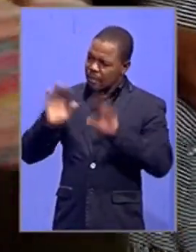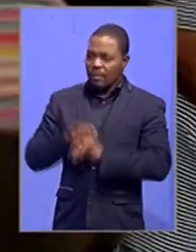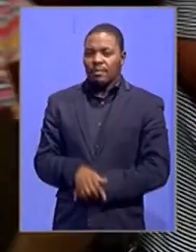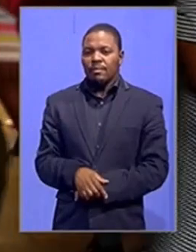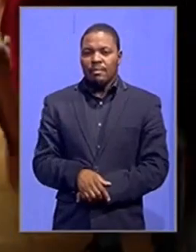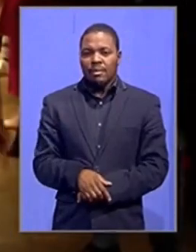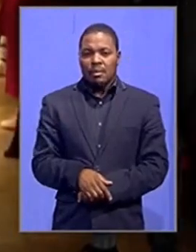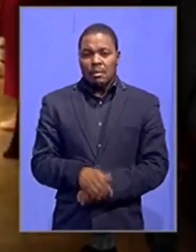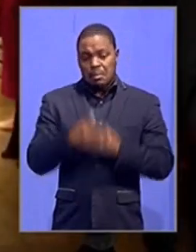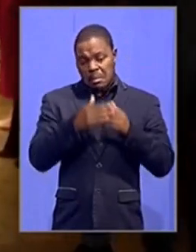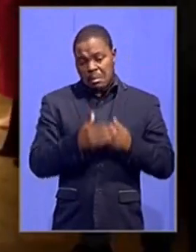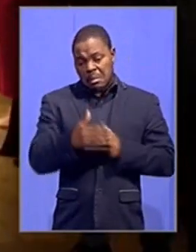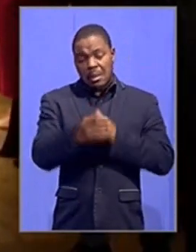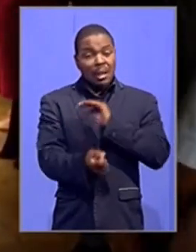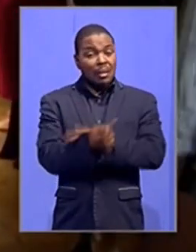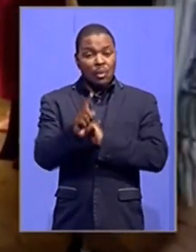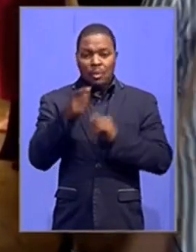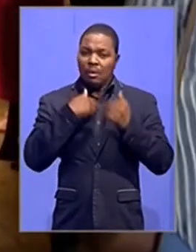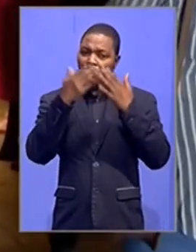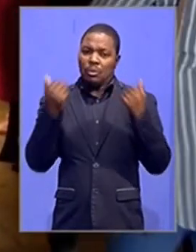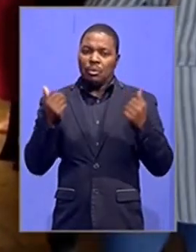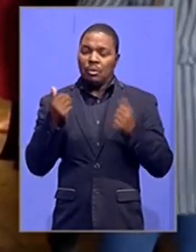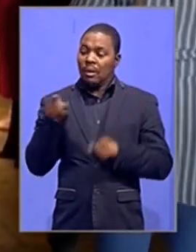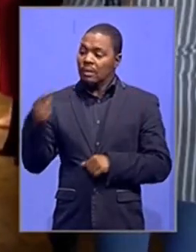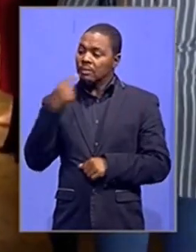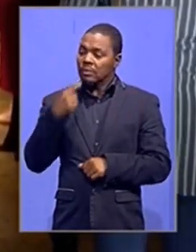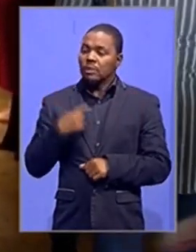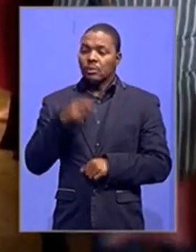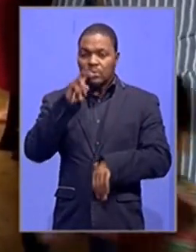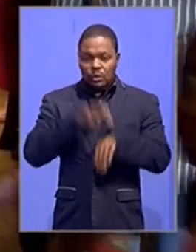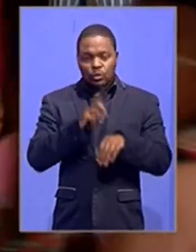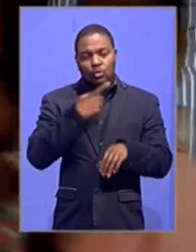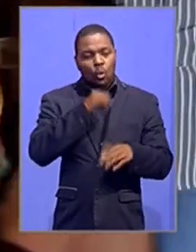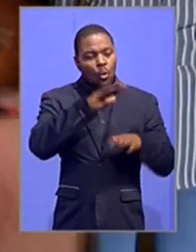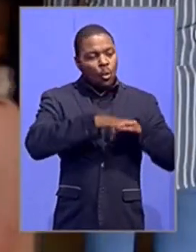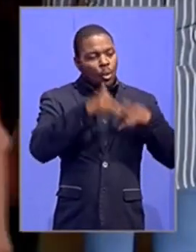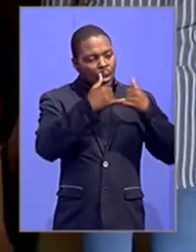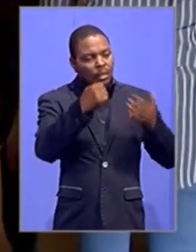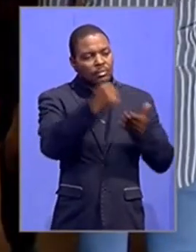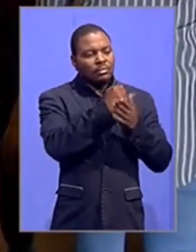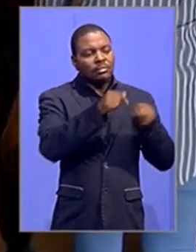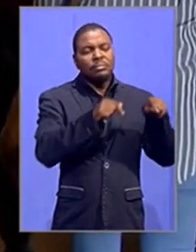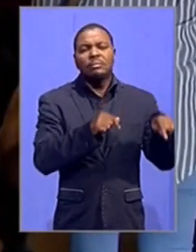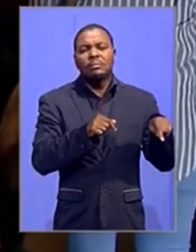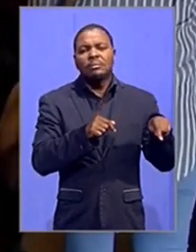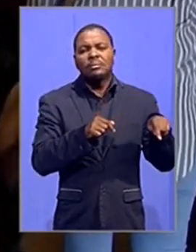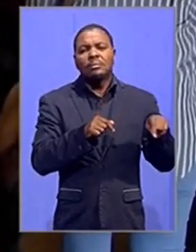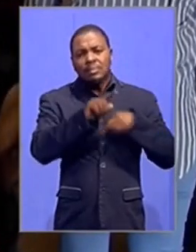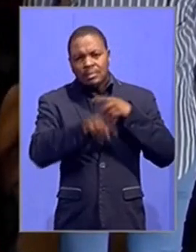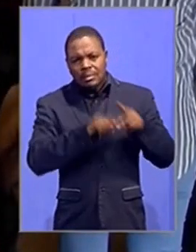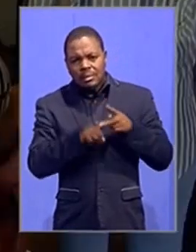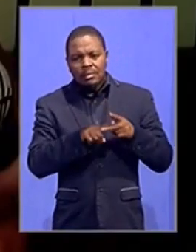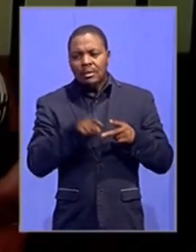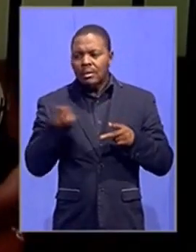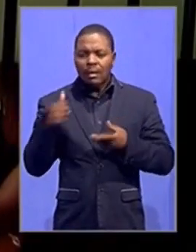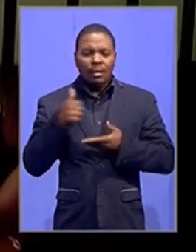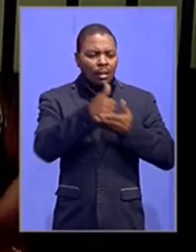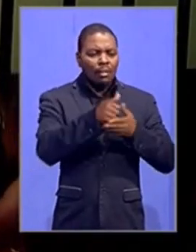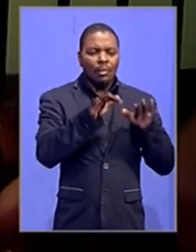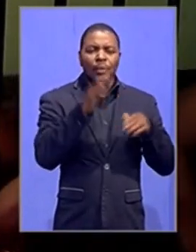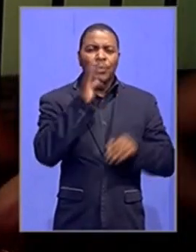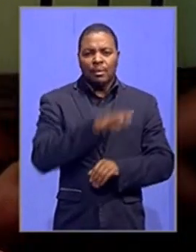what is going to happen when they say we must go to register online. And then suddenly they don't help people. I've been